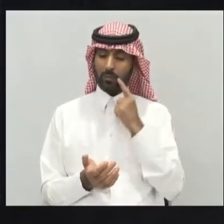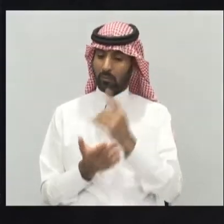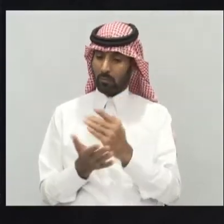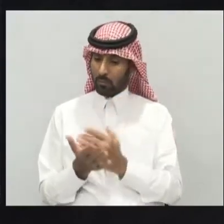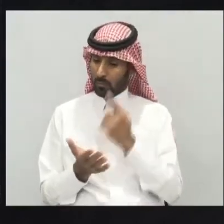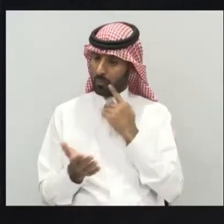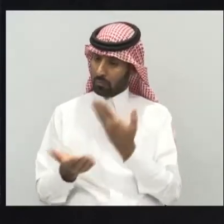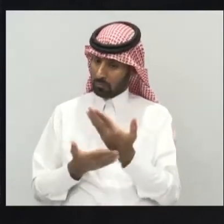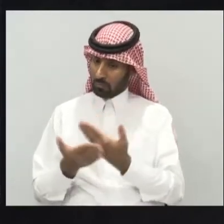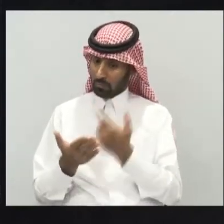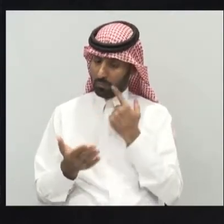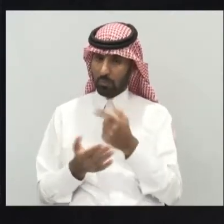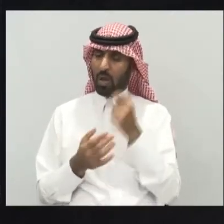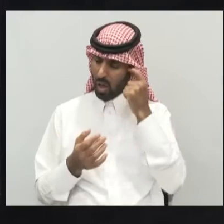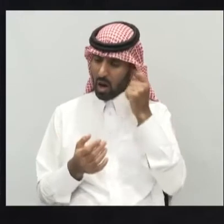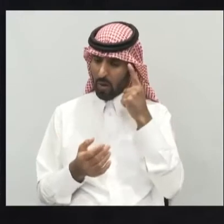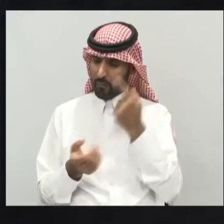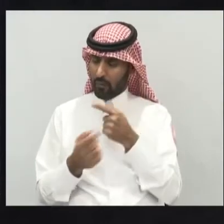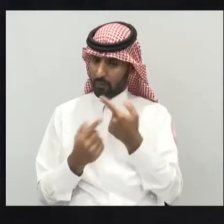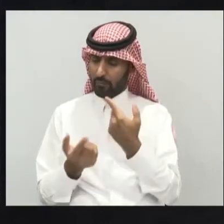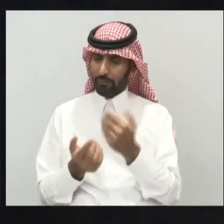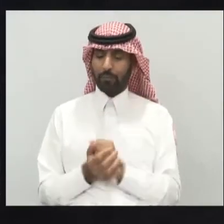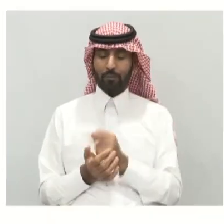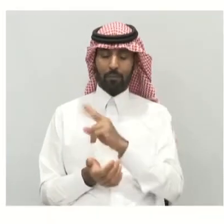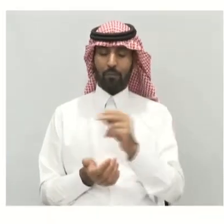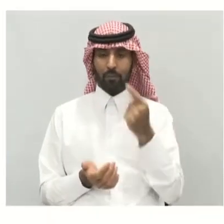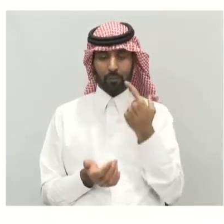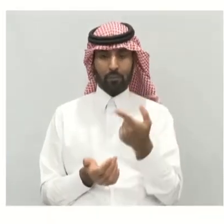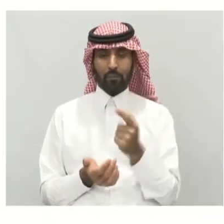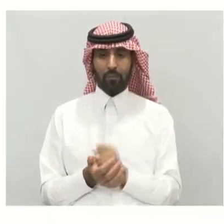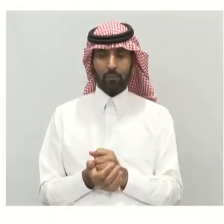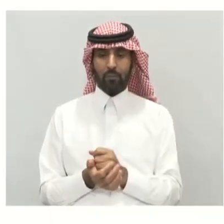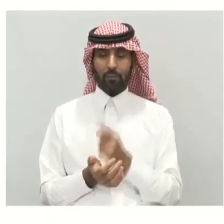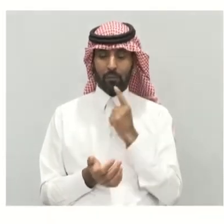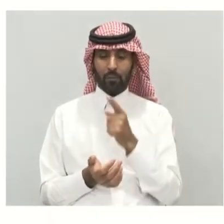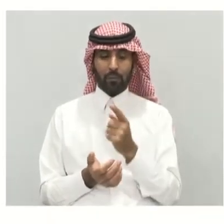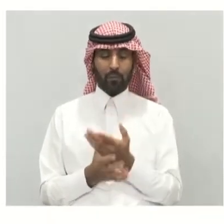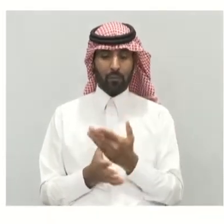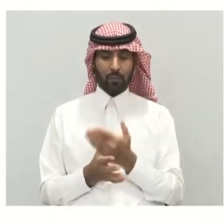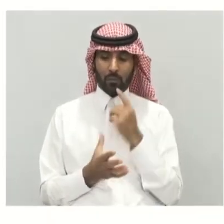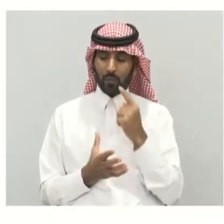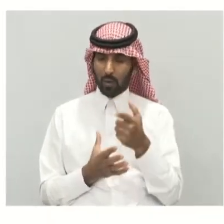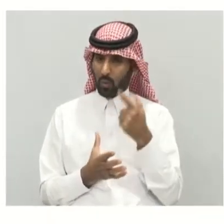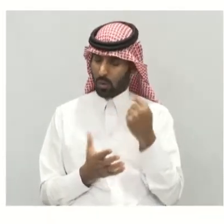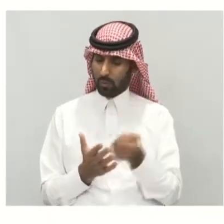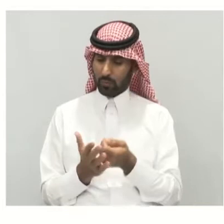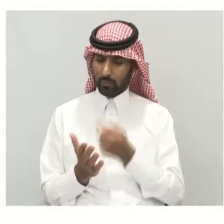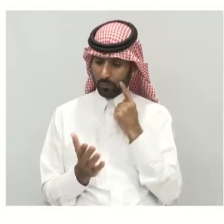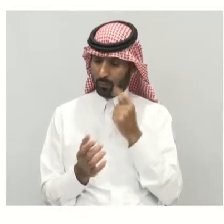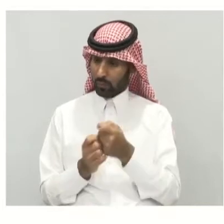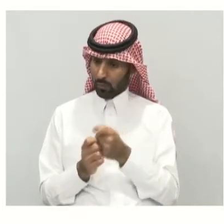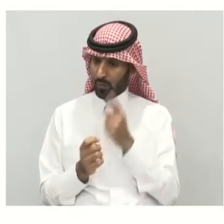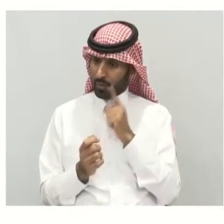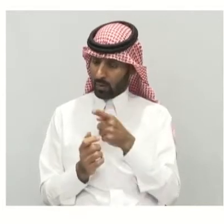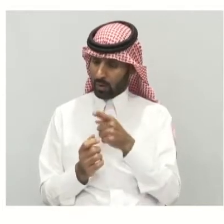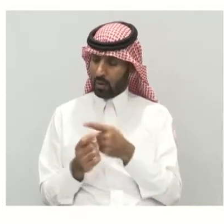persuade other people of your opinion. So these are examples. We use it to persuade the reader, to convince the reader,